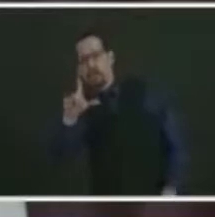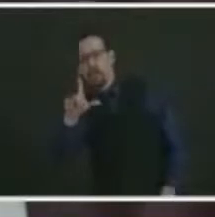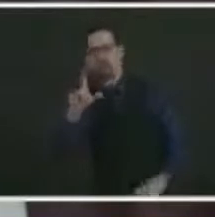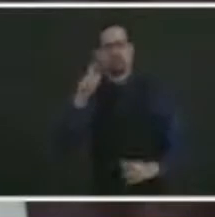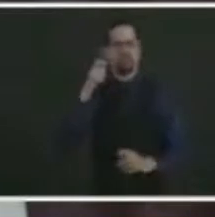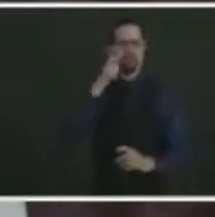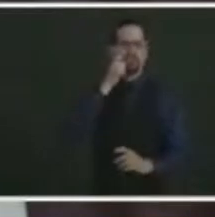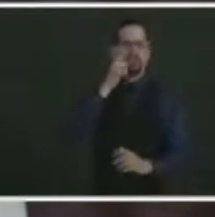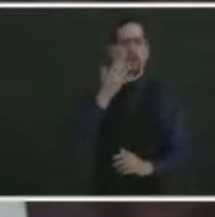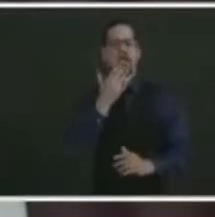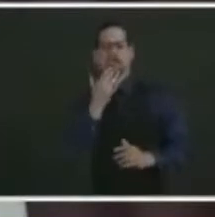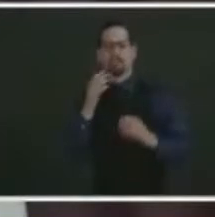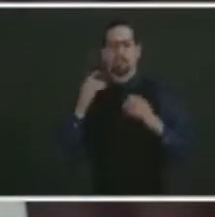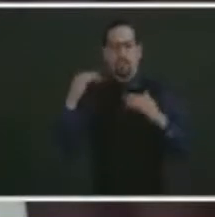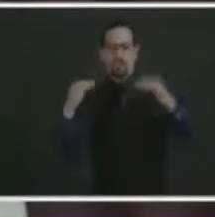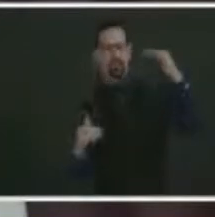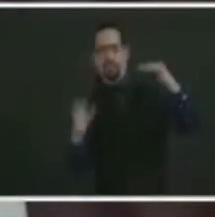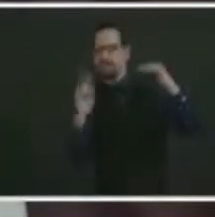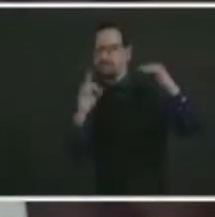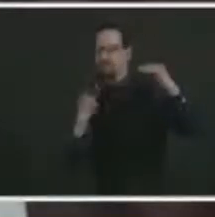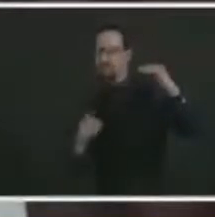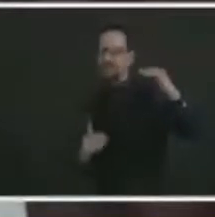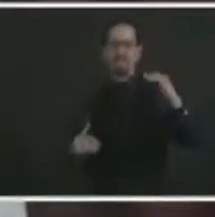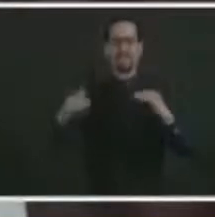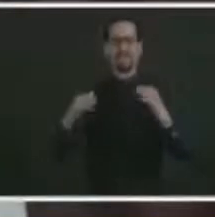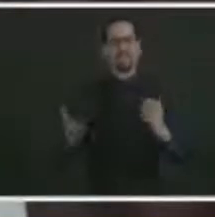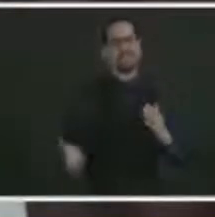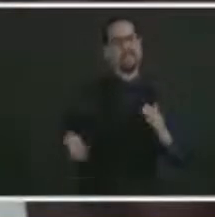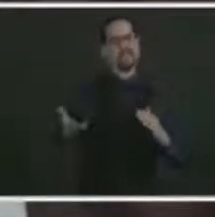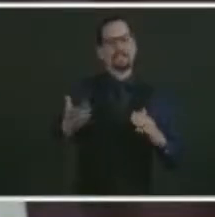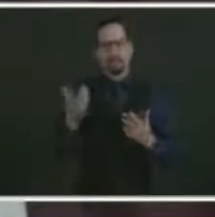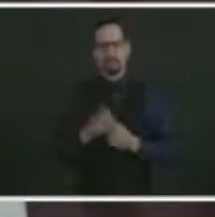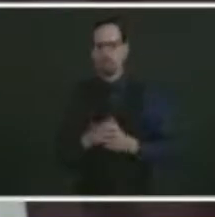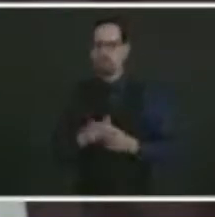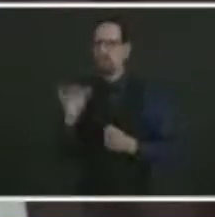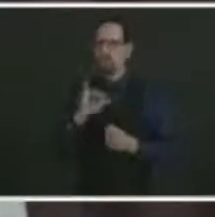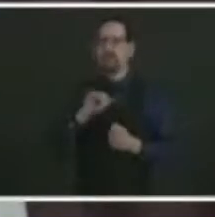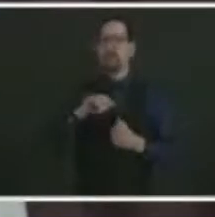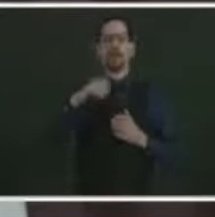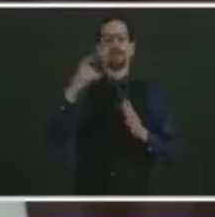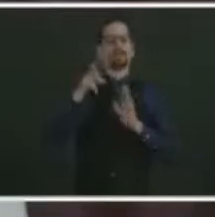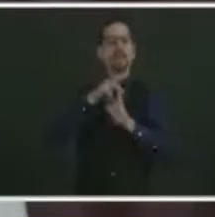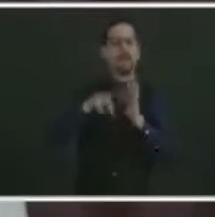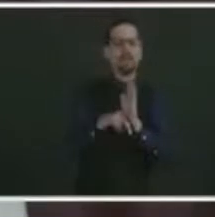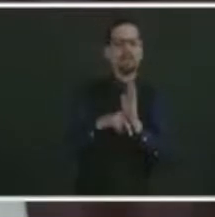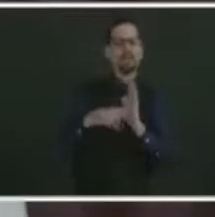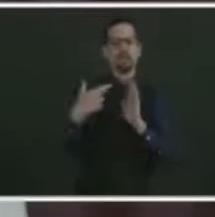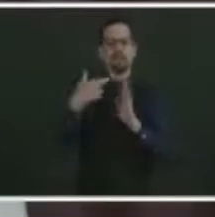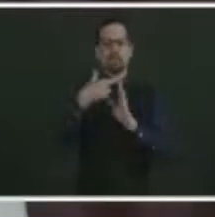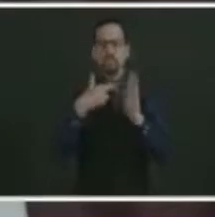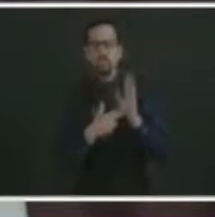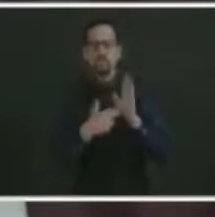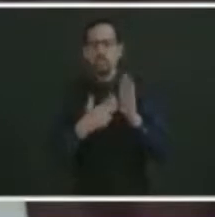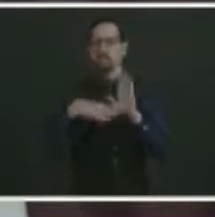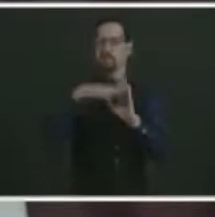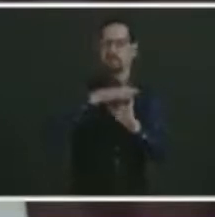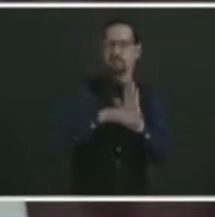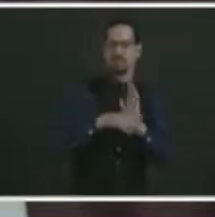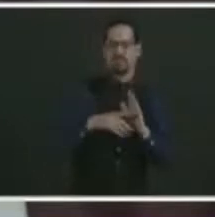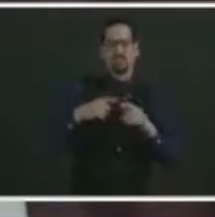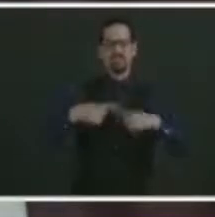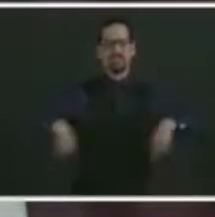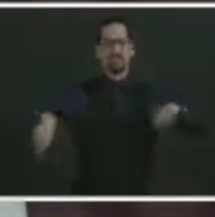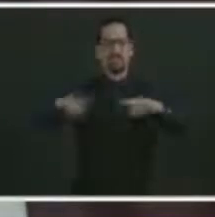housing, transportation, education, employment, and all the underlying factors that significantly impact